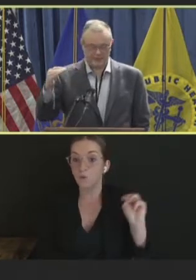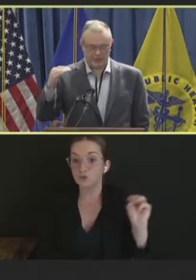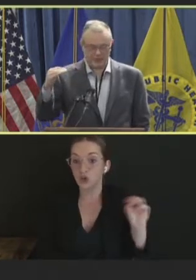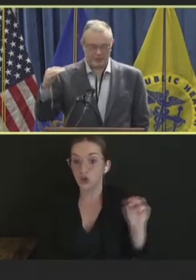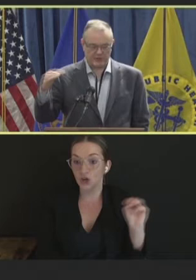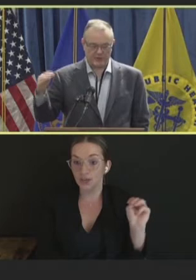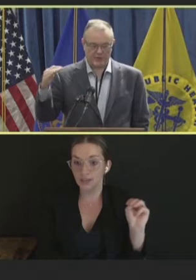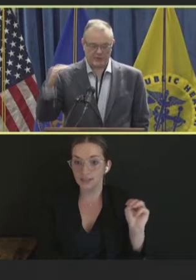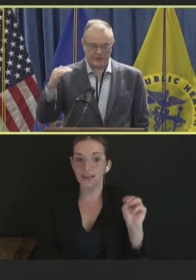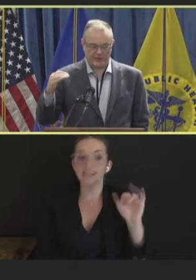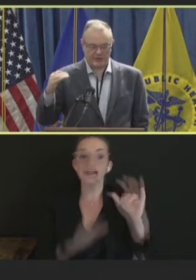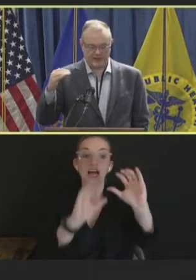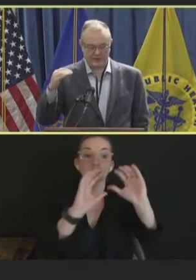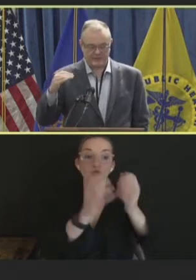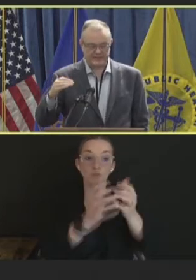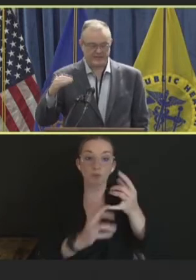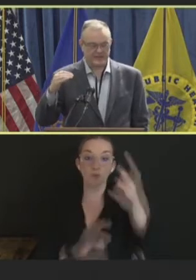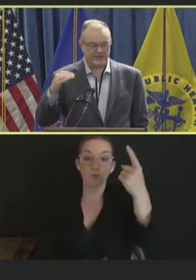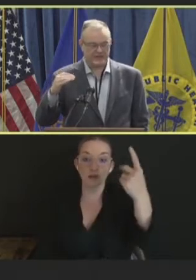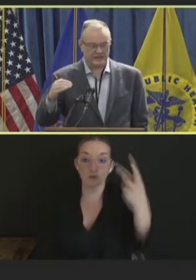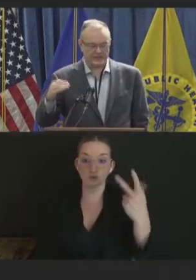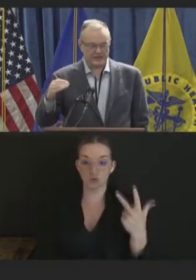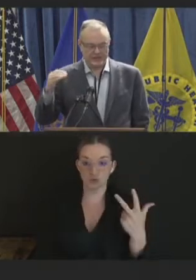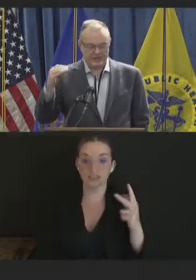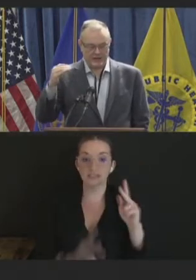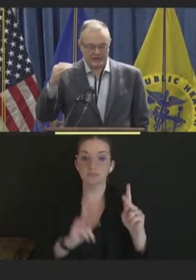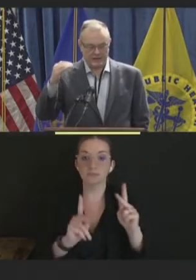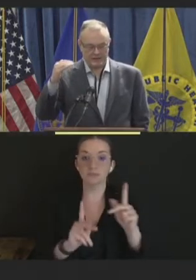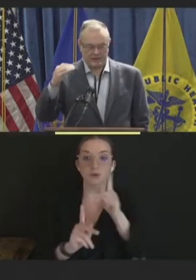groups 1, 2, and 3 were people that had received the